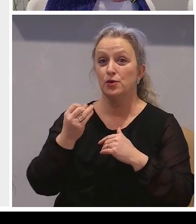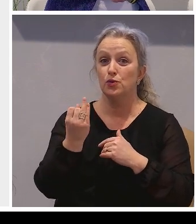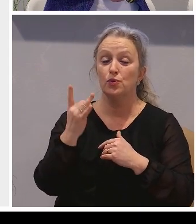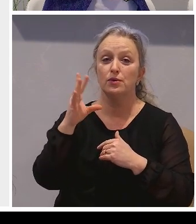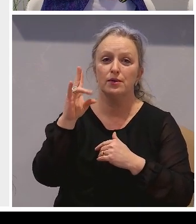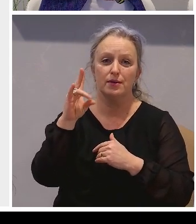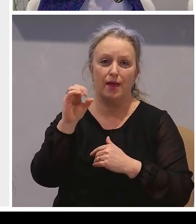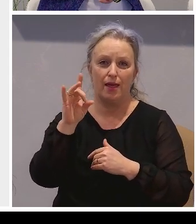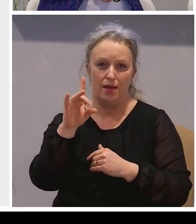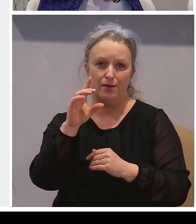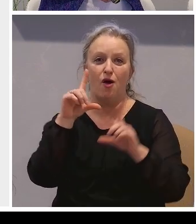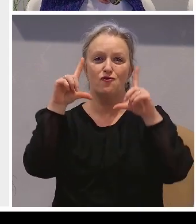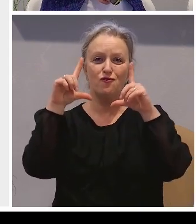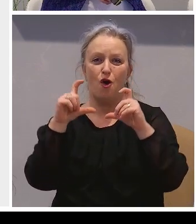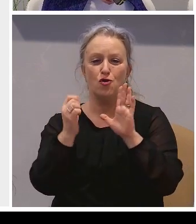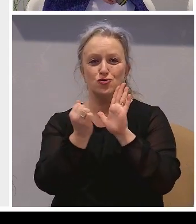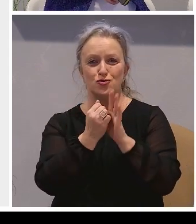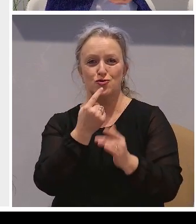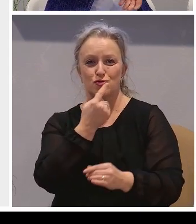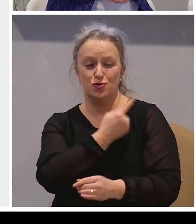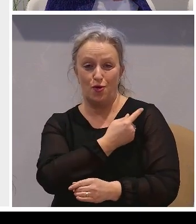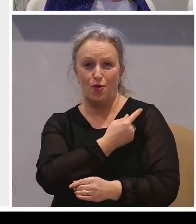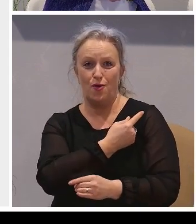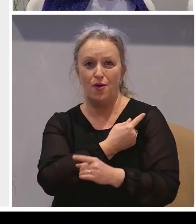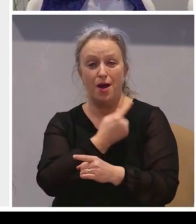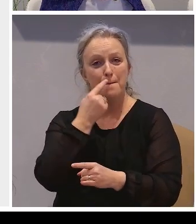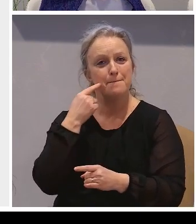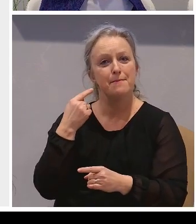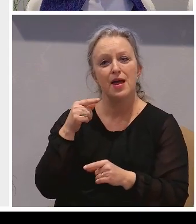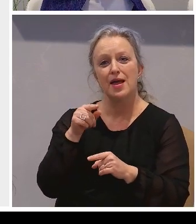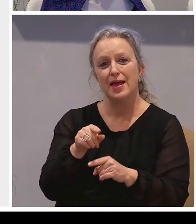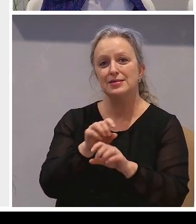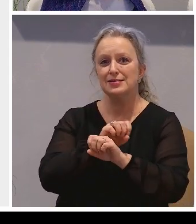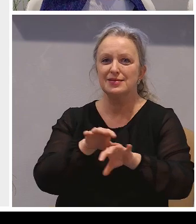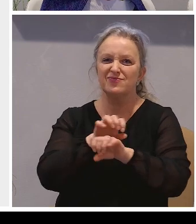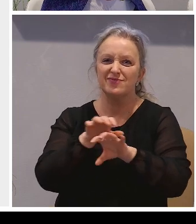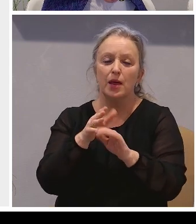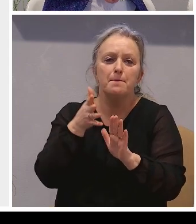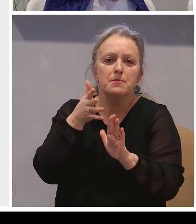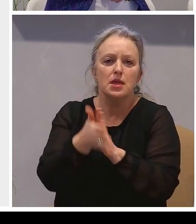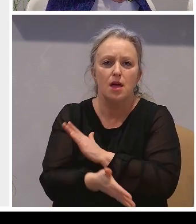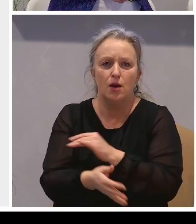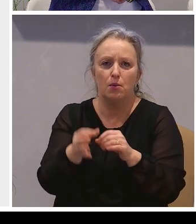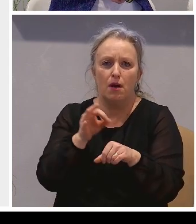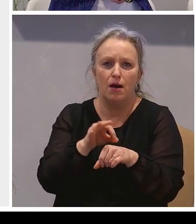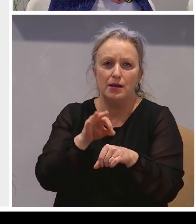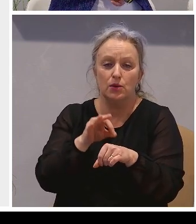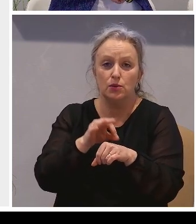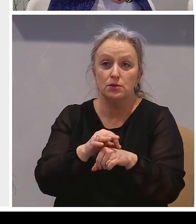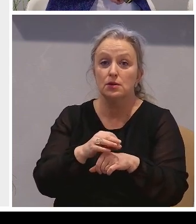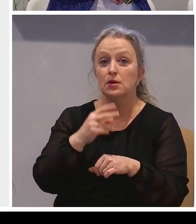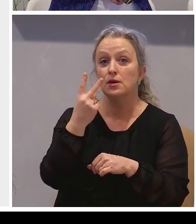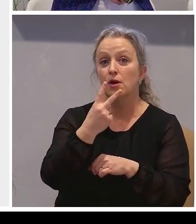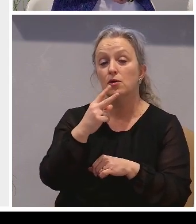no, I fotoga, started et mees, with kes seda photo of Turner and patoloogiat siis finish with the kirjeldas photo of Turner as well. põhjalikumalt, This is the man 28.